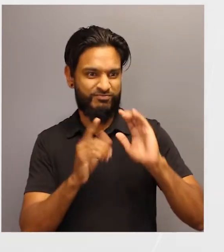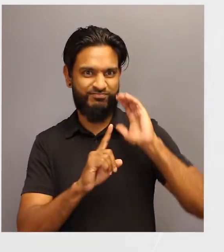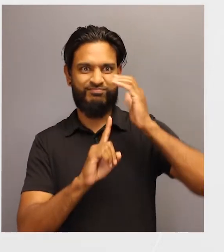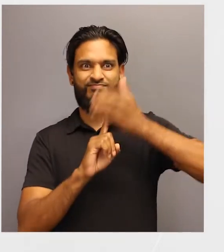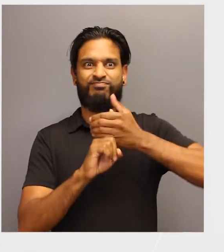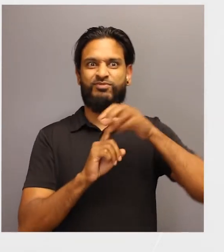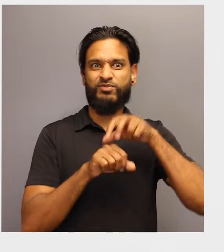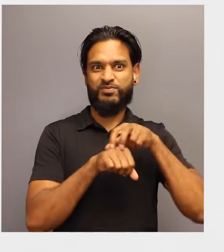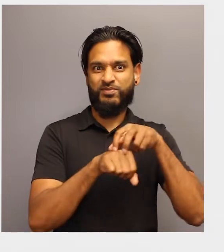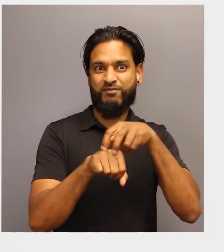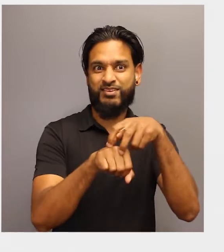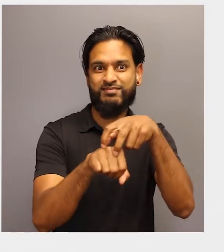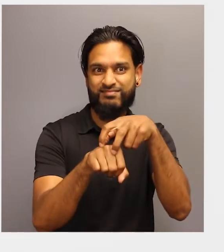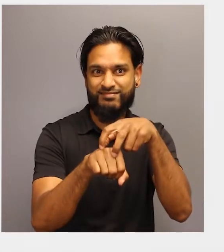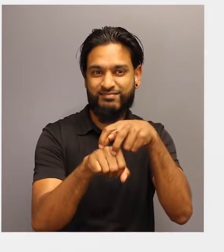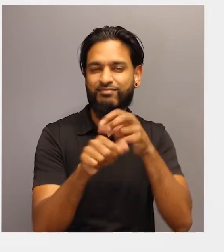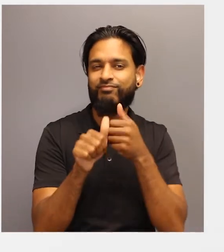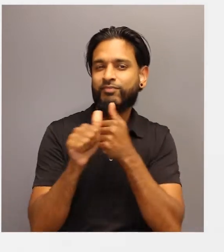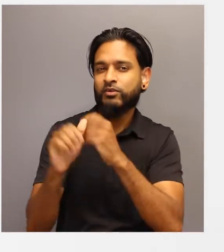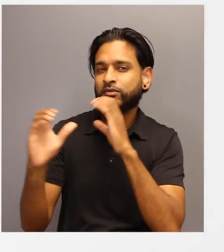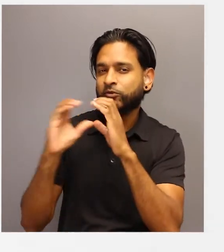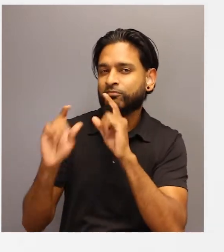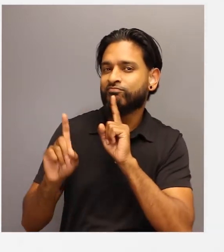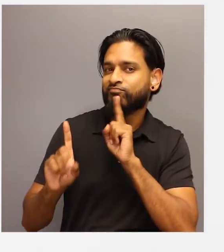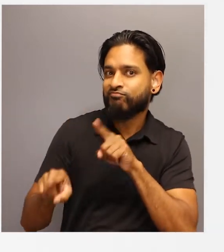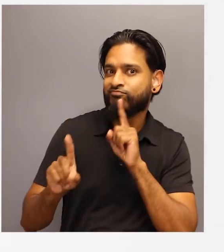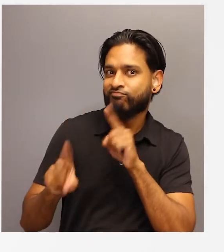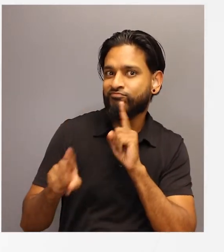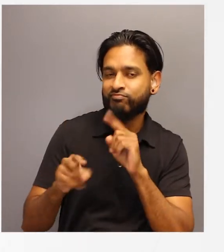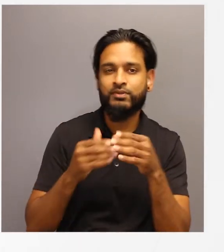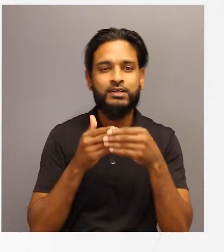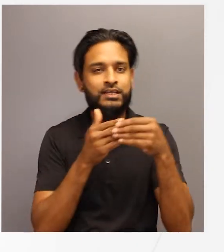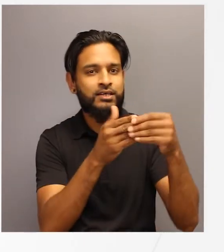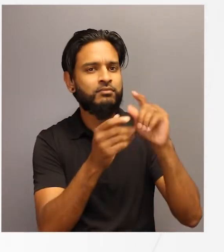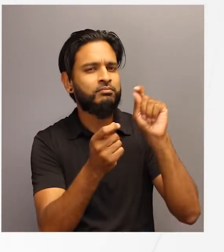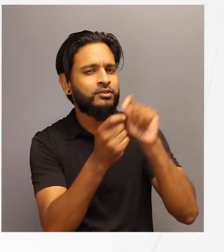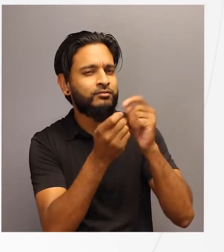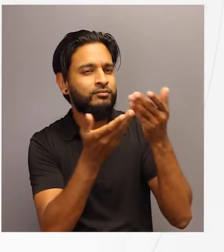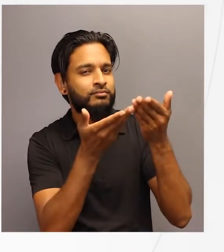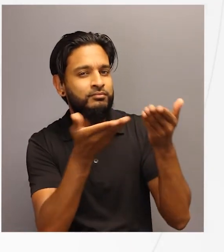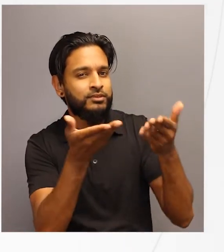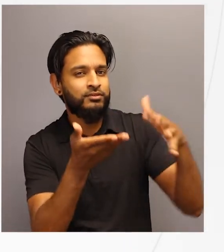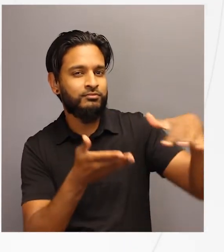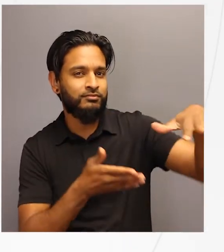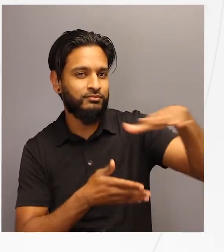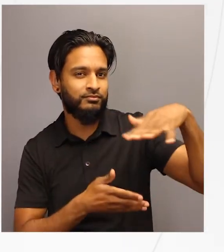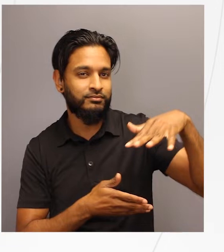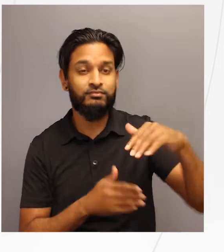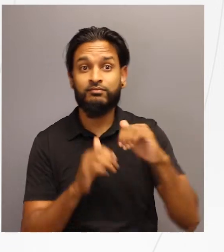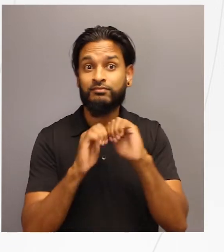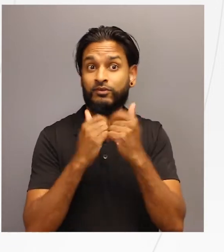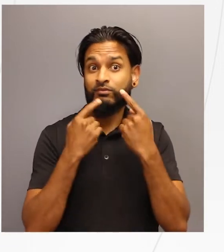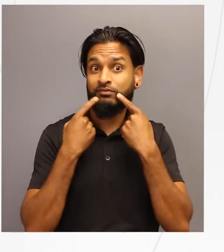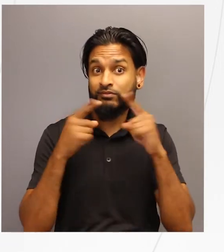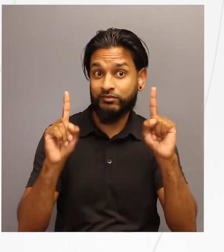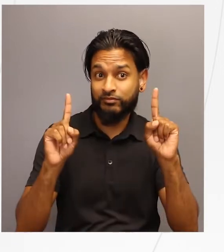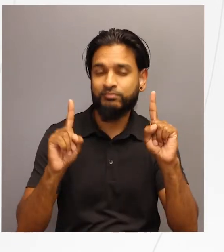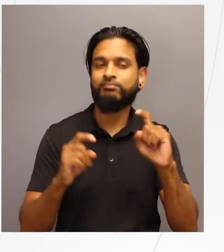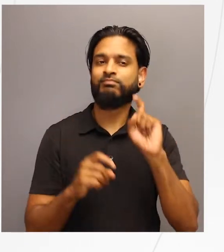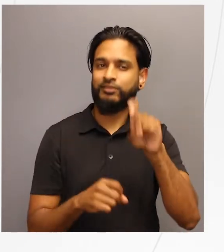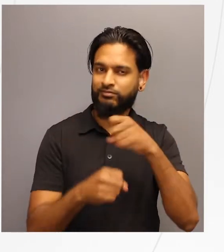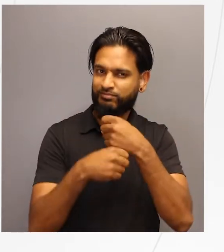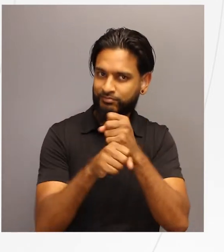model rover, following communication protocol to the appointed destination. To reach their goals, students must create a